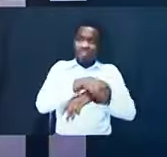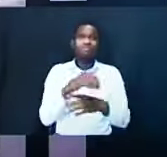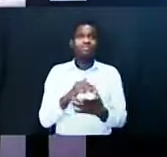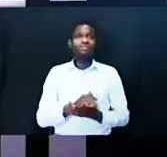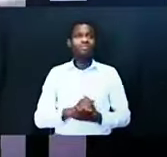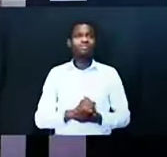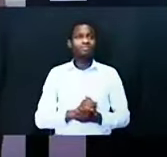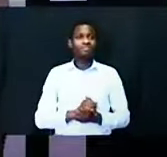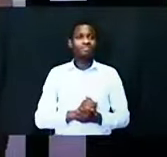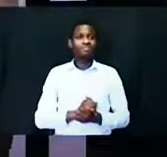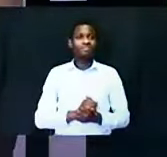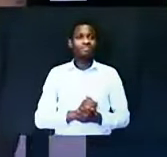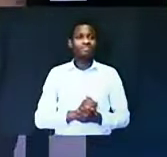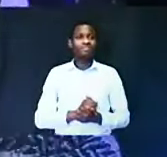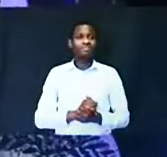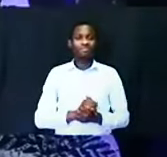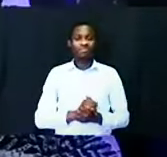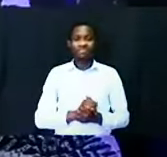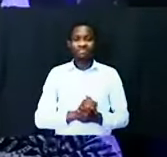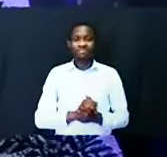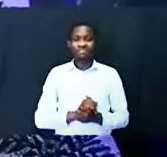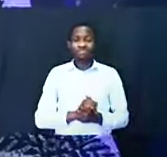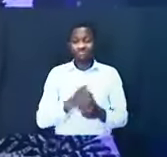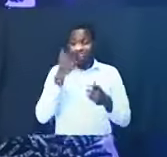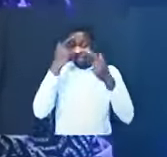to this controversial